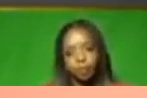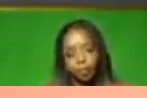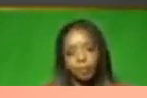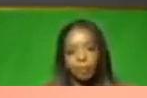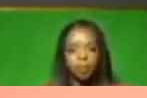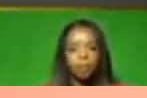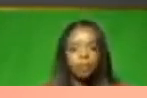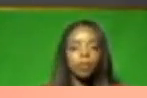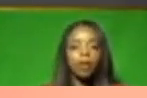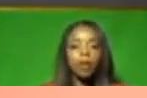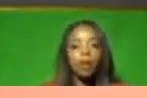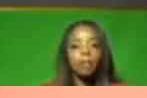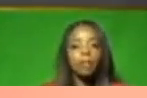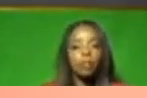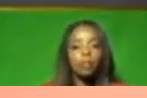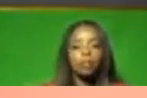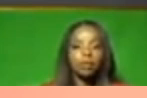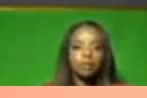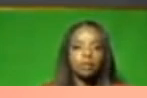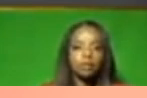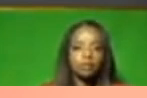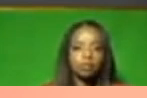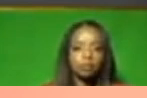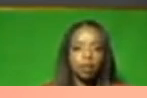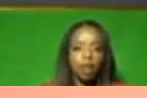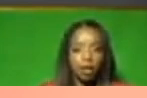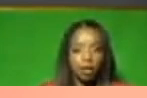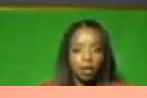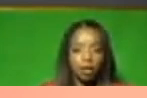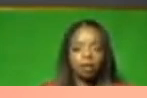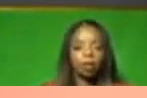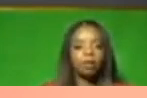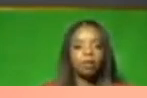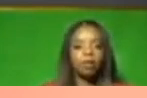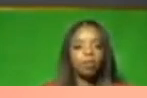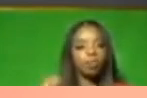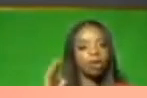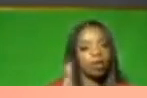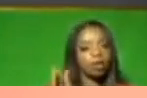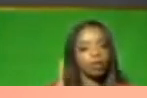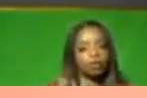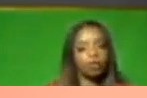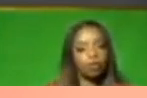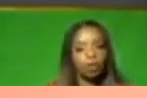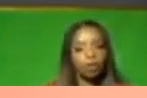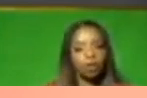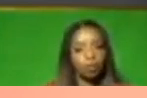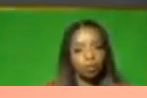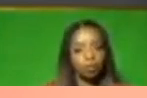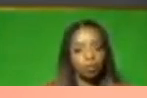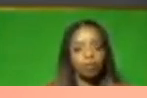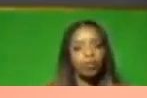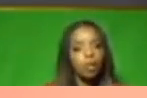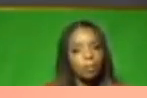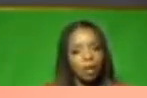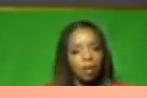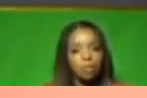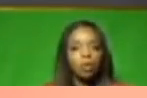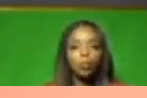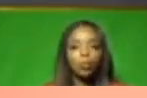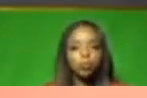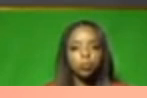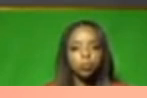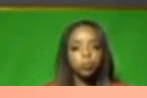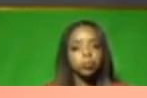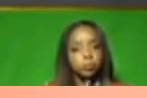history, as we confront many challenges, what South Africans really do want is to see